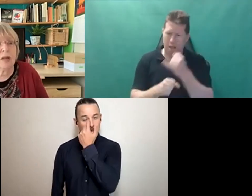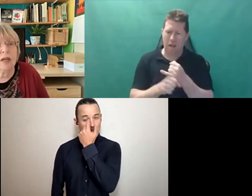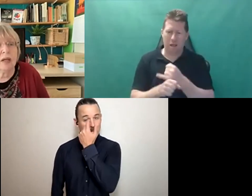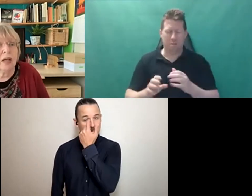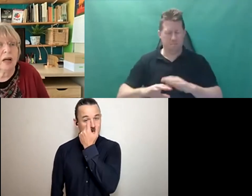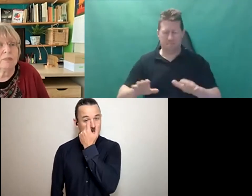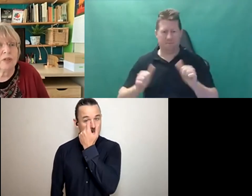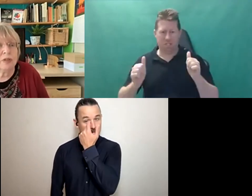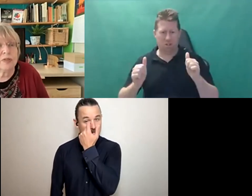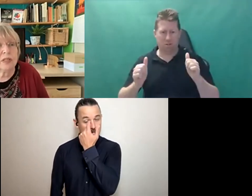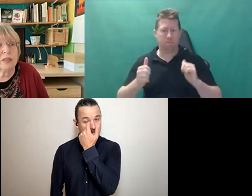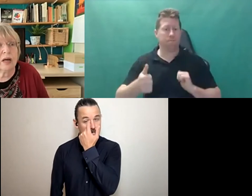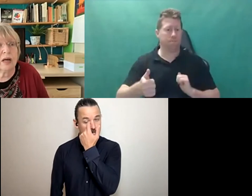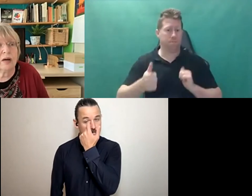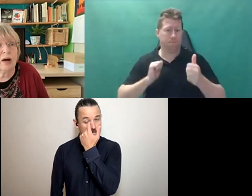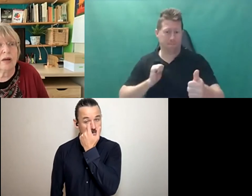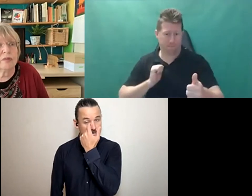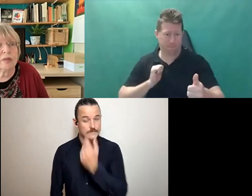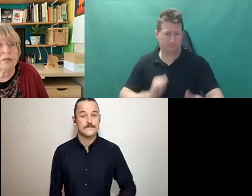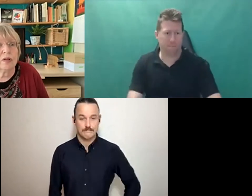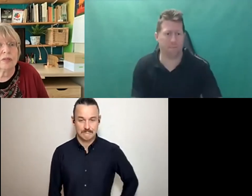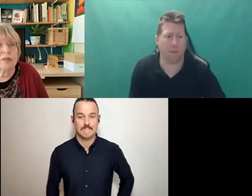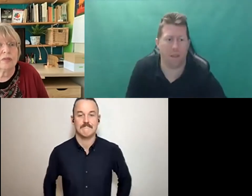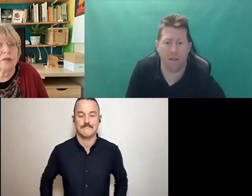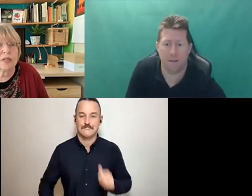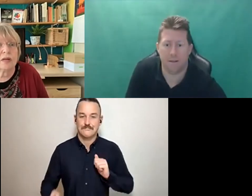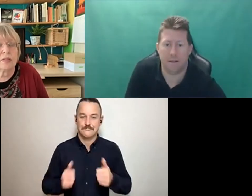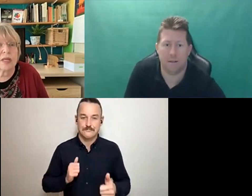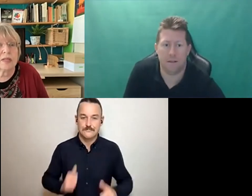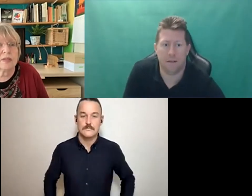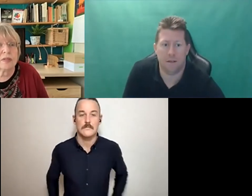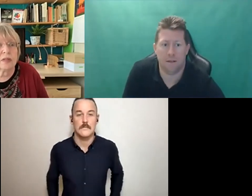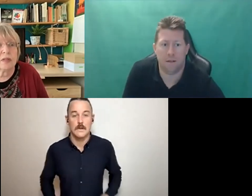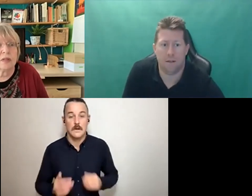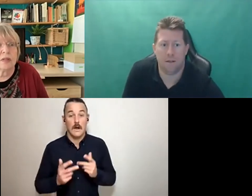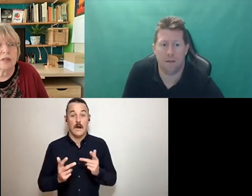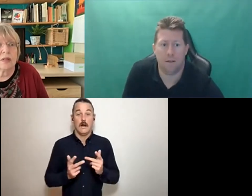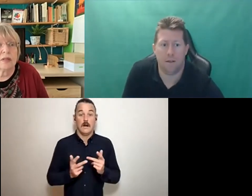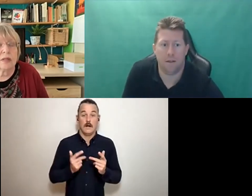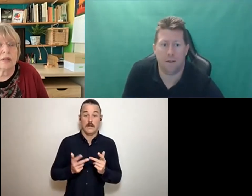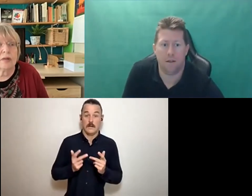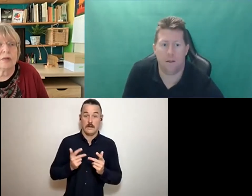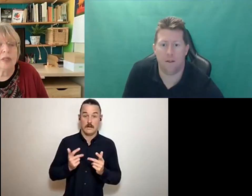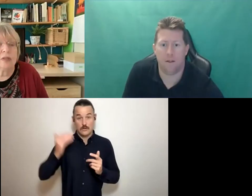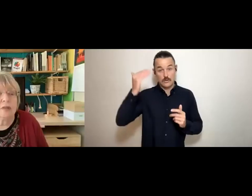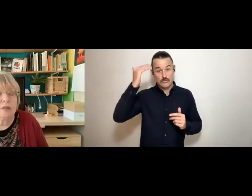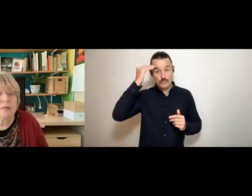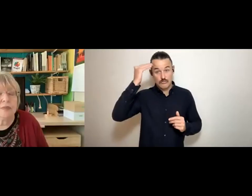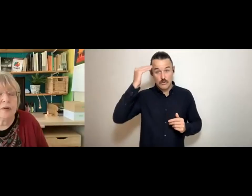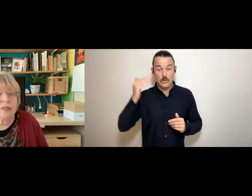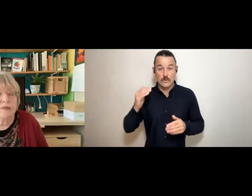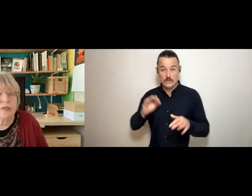um, using, uh, other neuroscience as calling